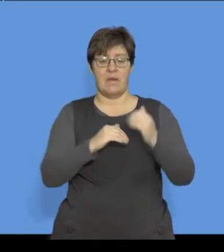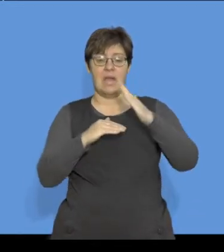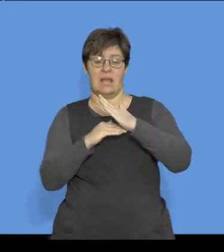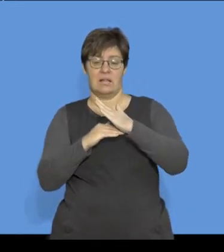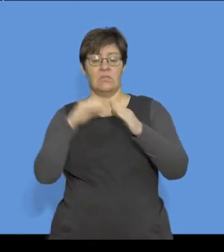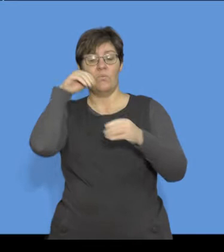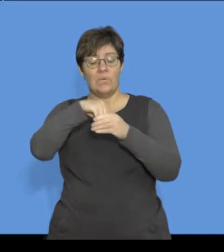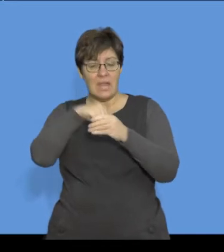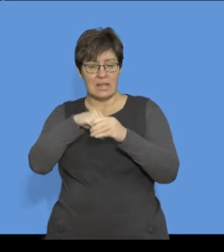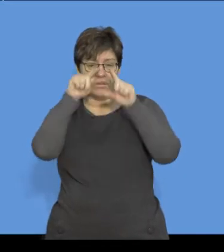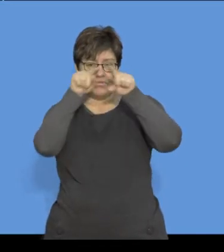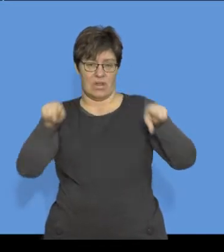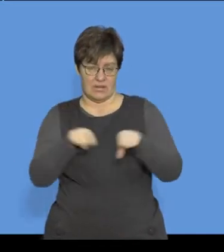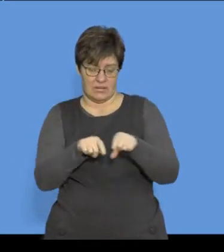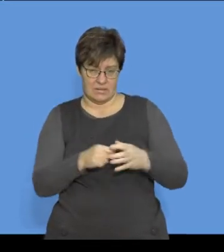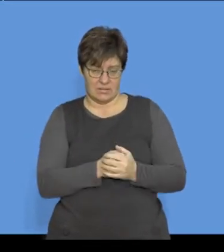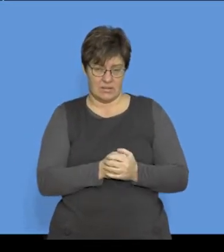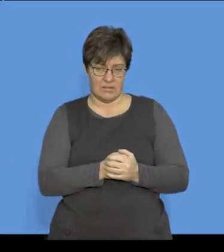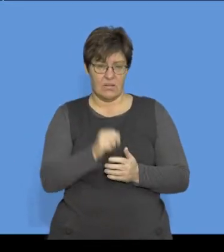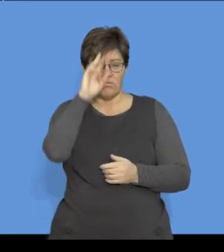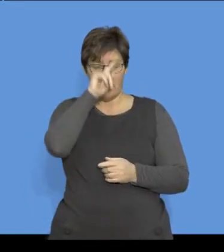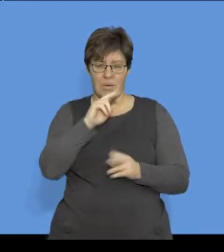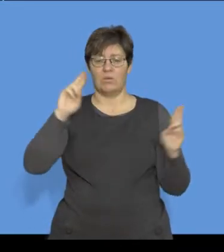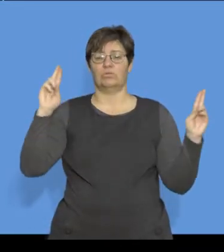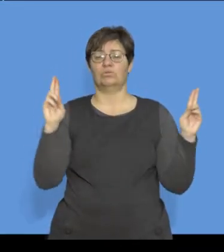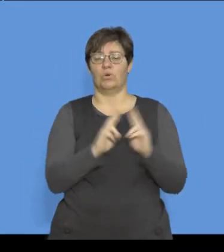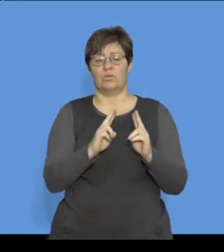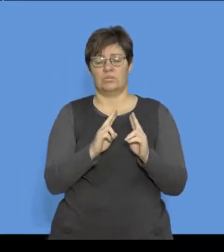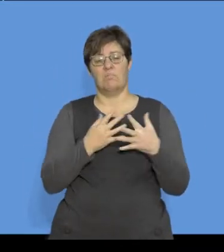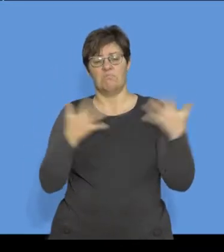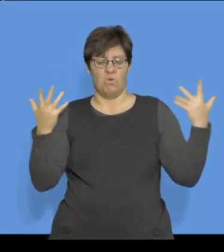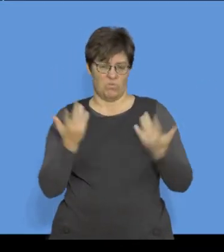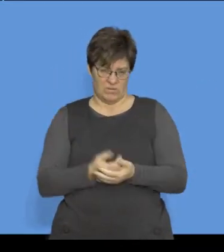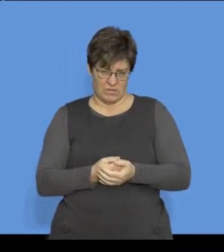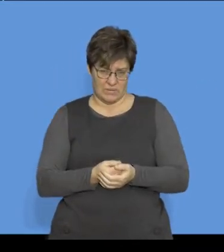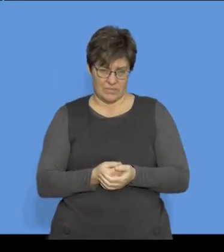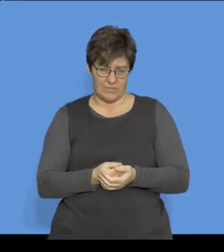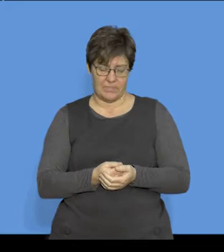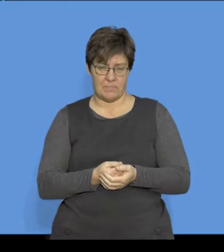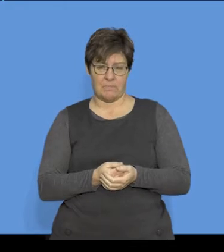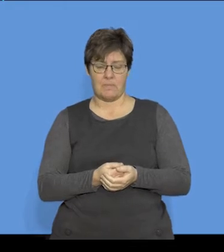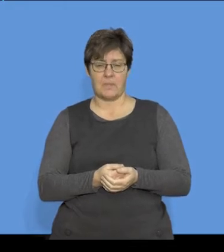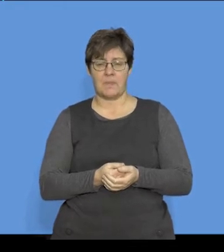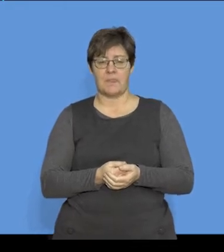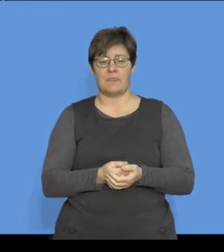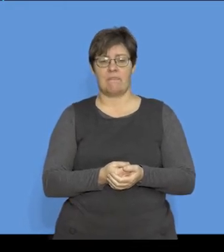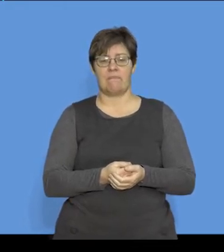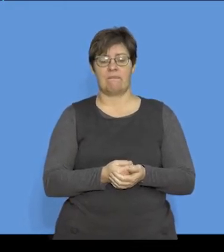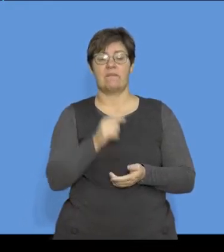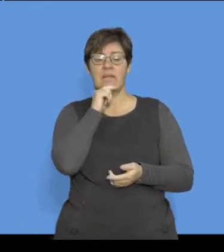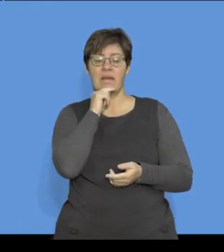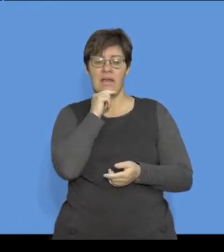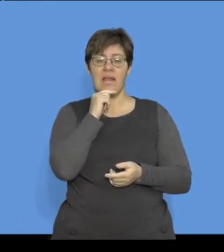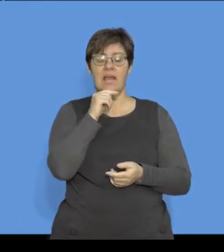a triangle. Remember, you just shorten them most of the time. And then we have what we call the